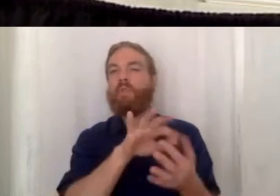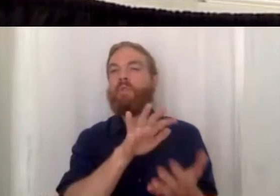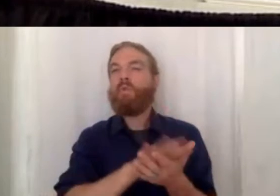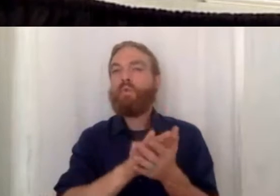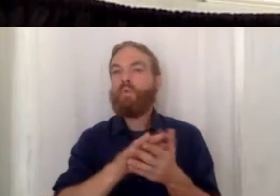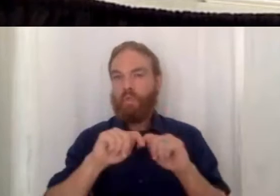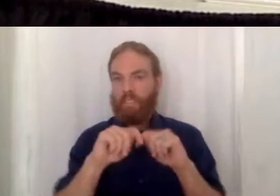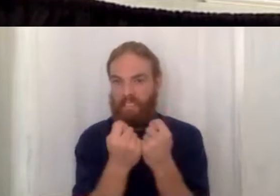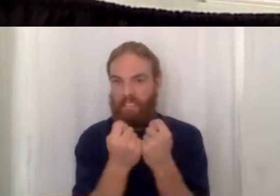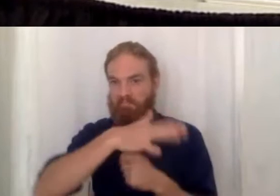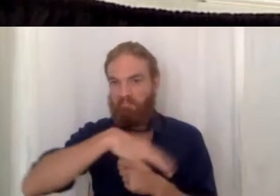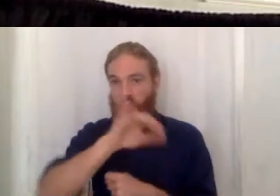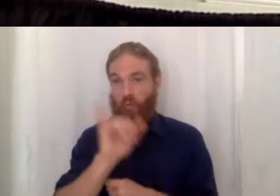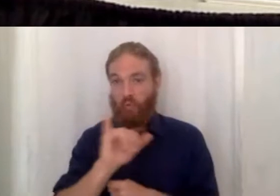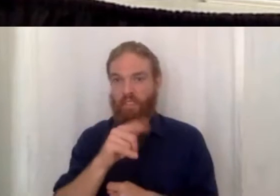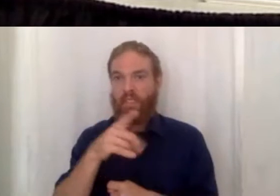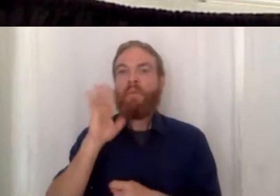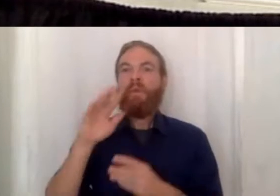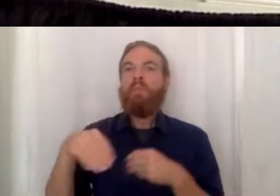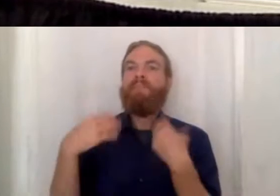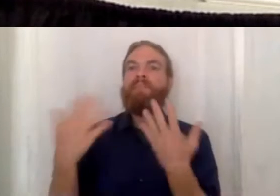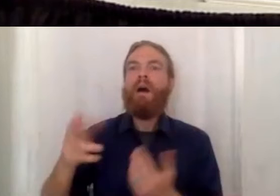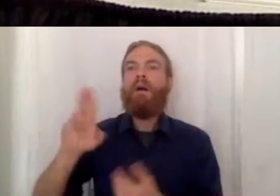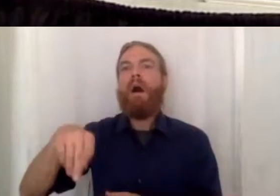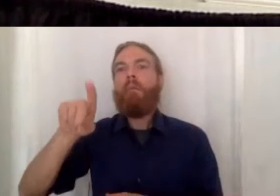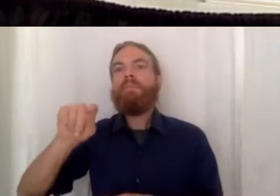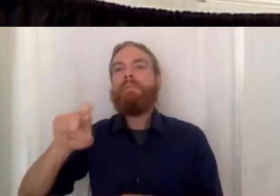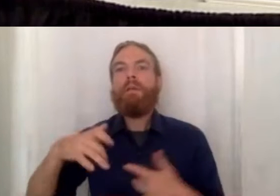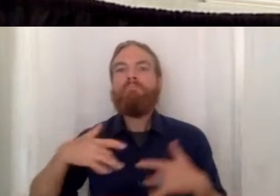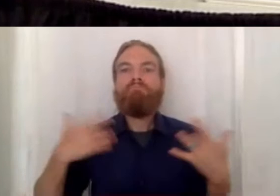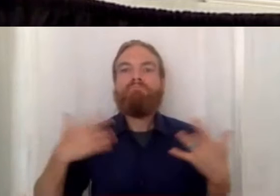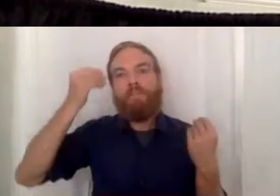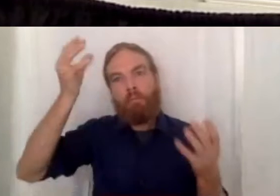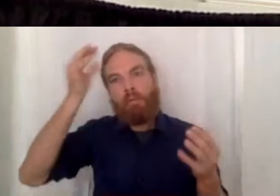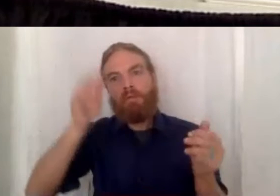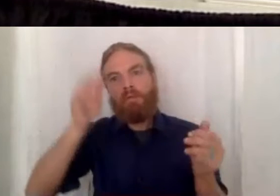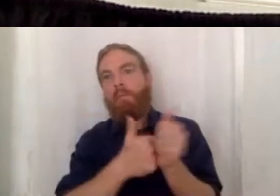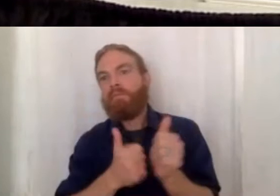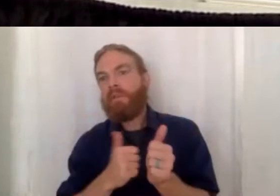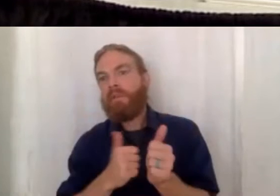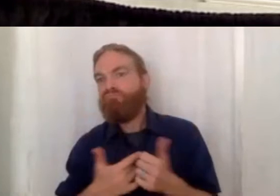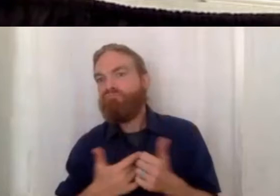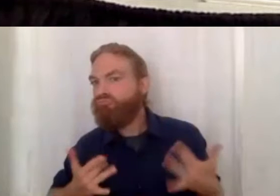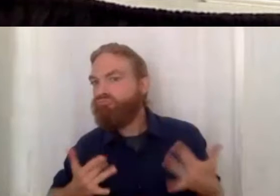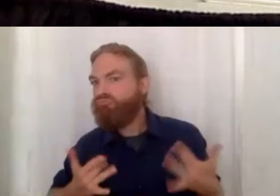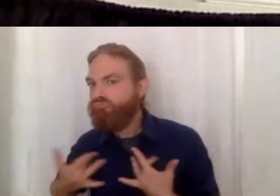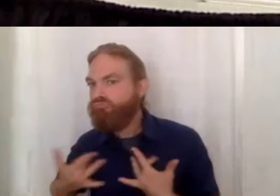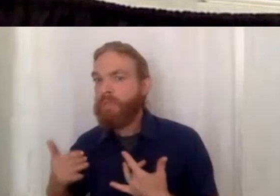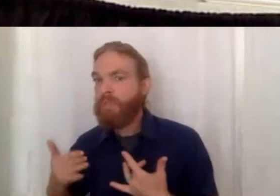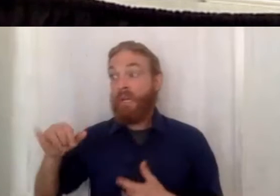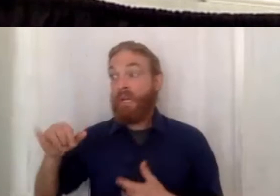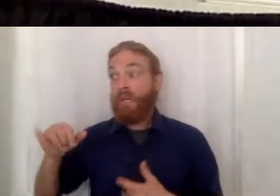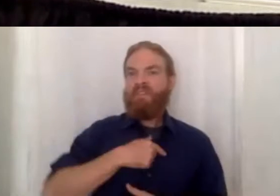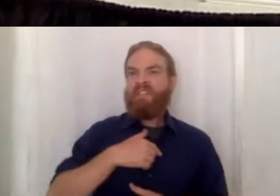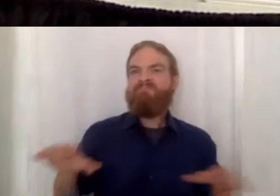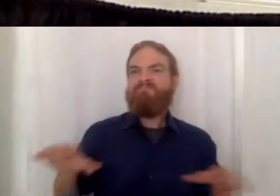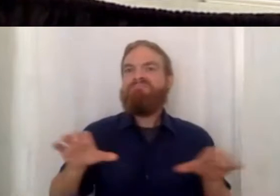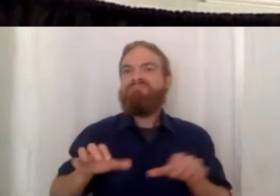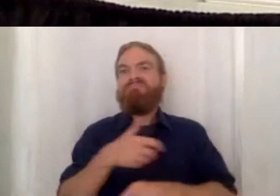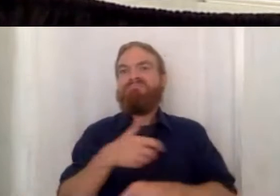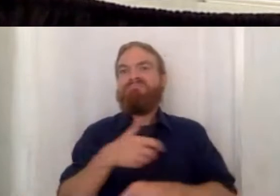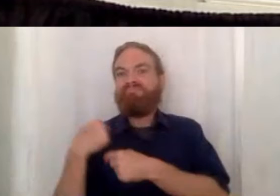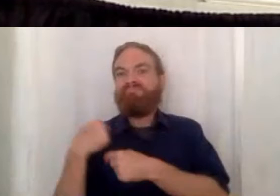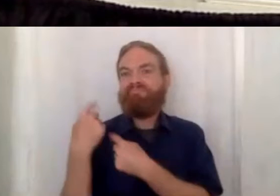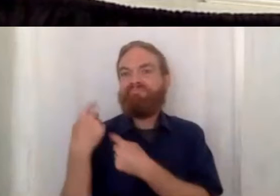around some data and all that we do with our collaboration. So